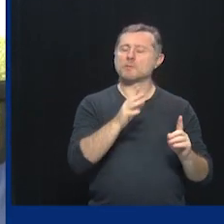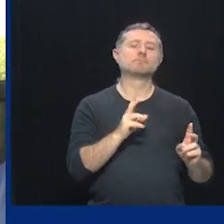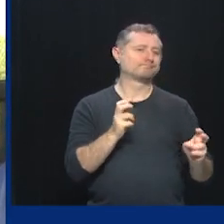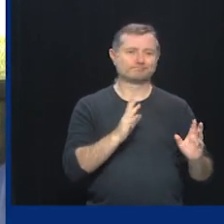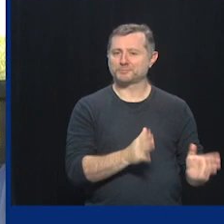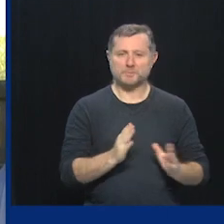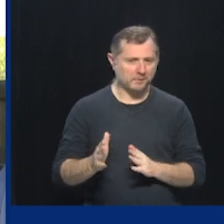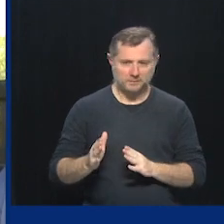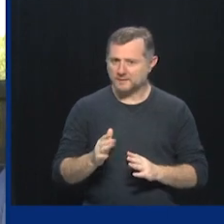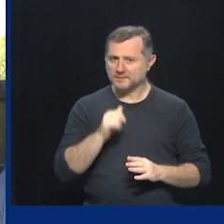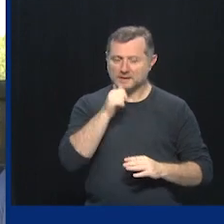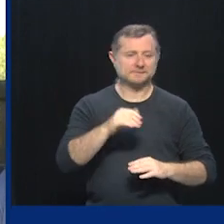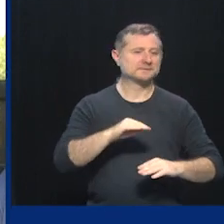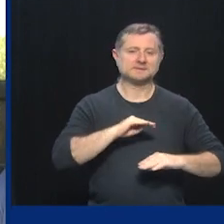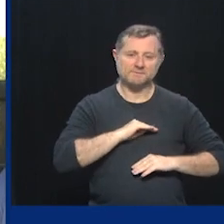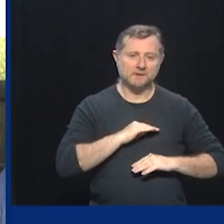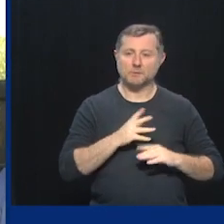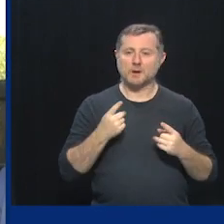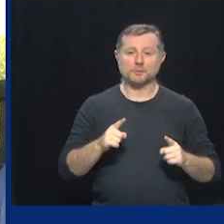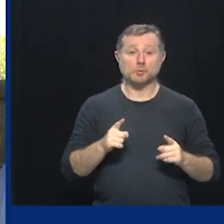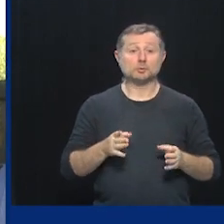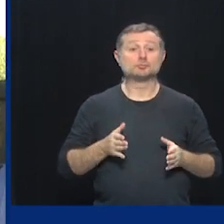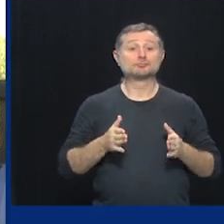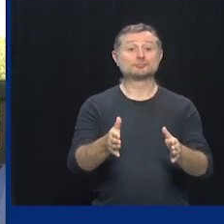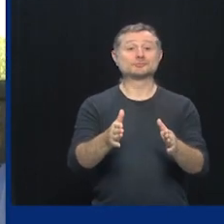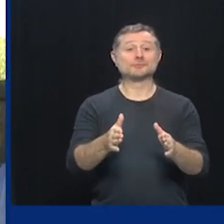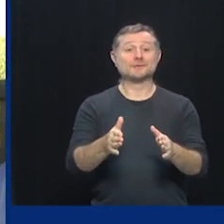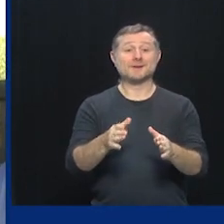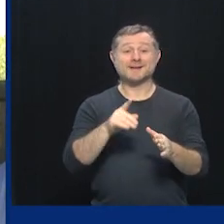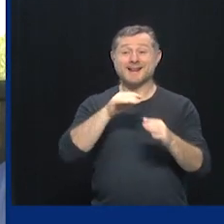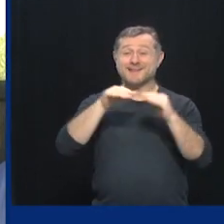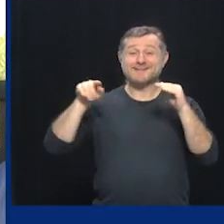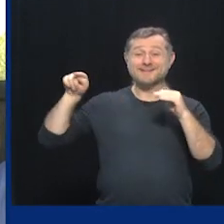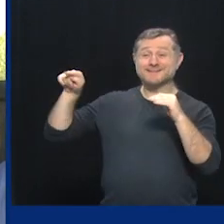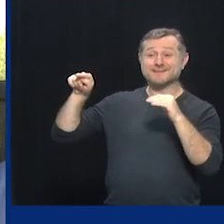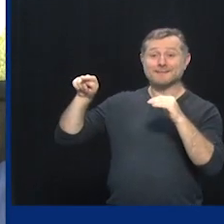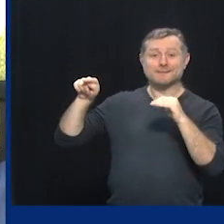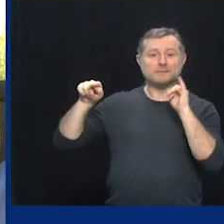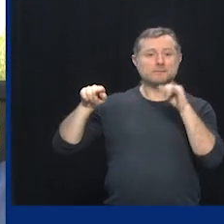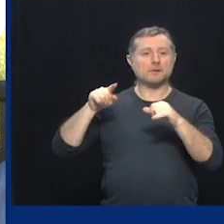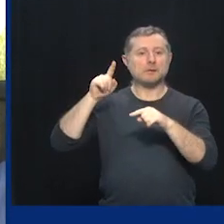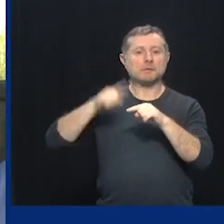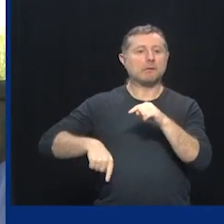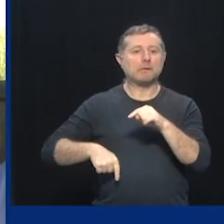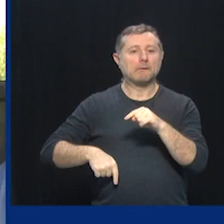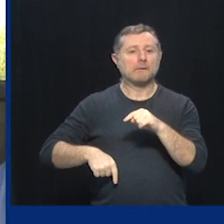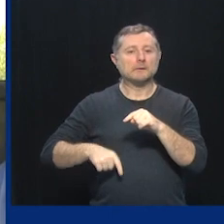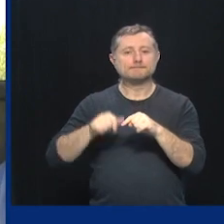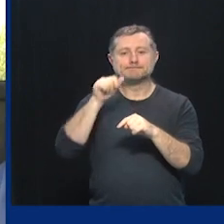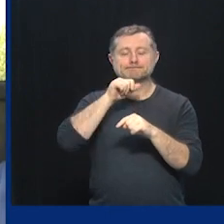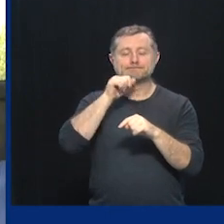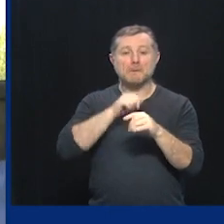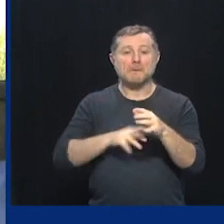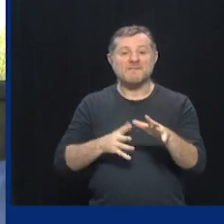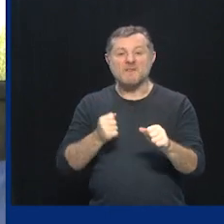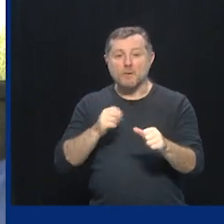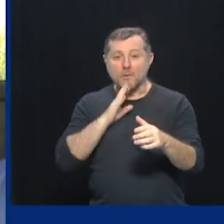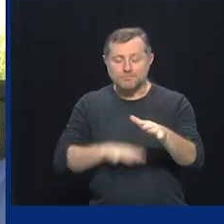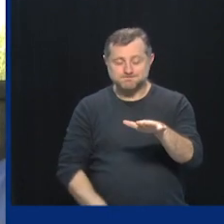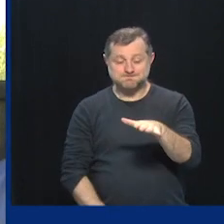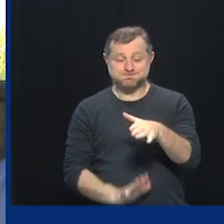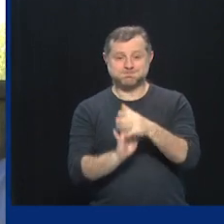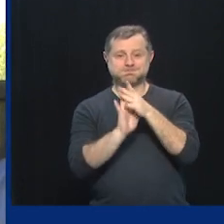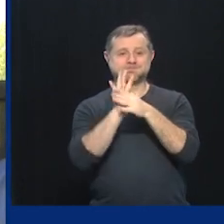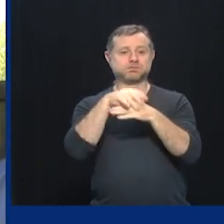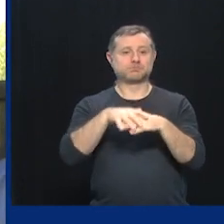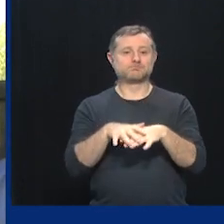what's happening in our streets at the higher elevations. They're not able to sustain the effect of flash floods. Flash floods are